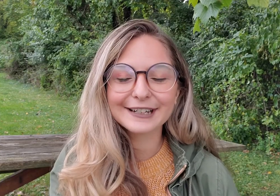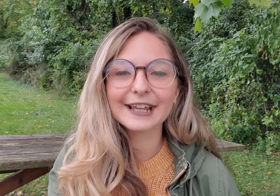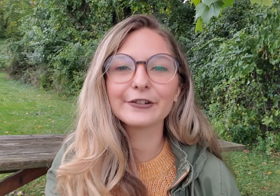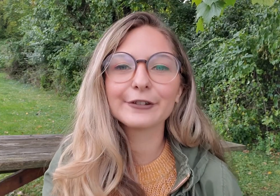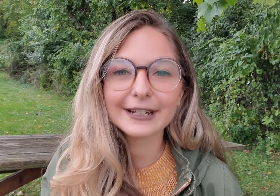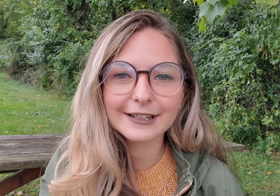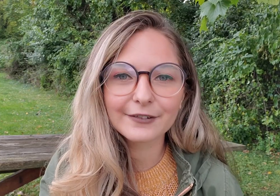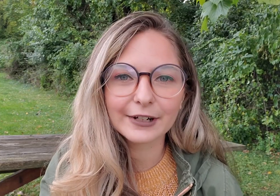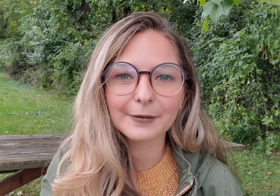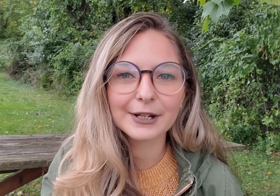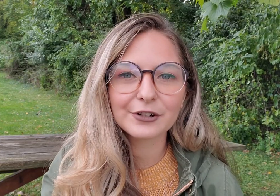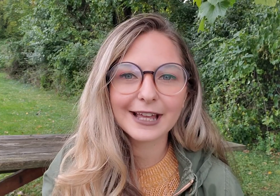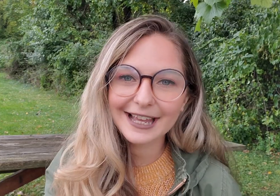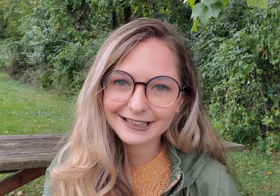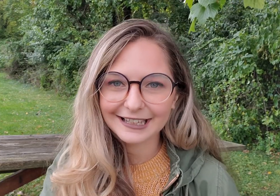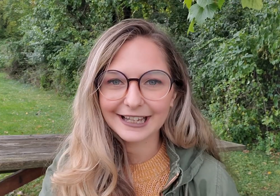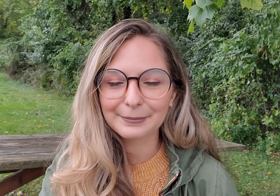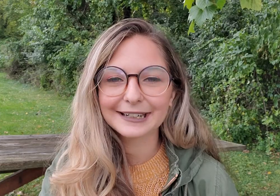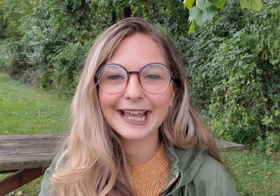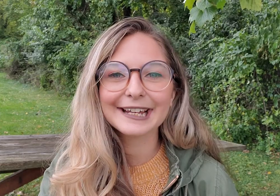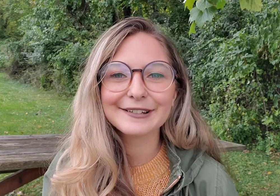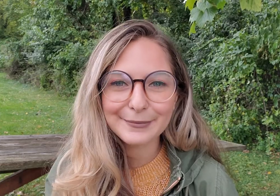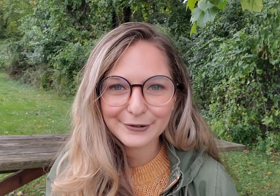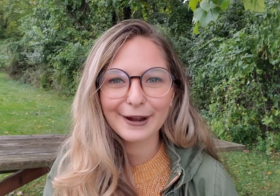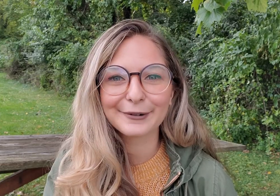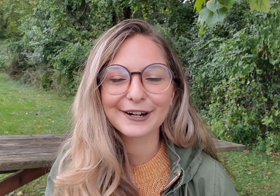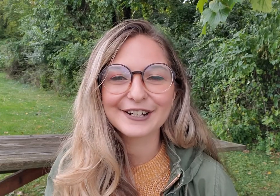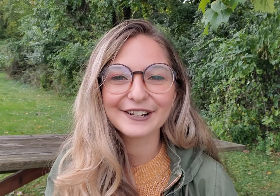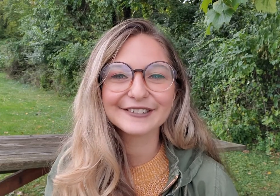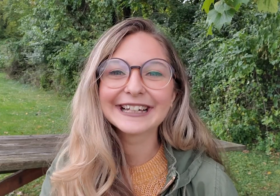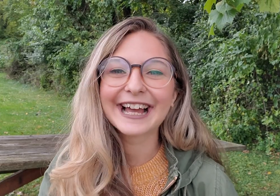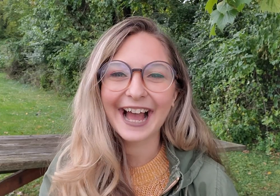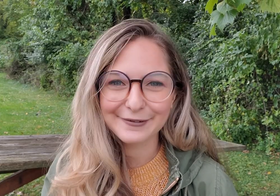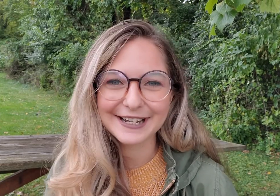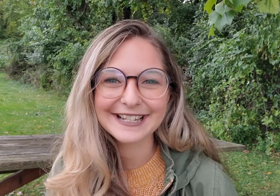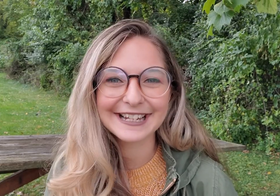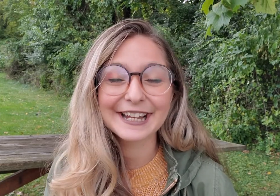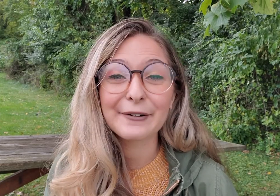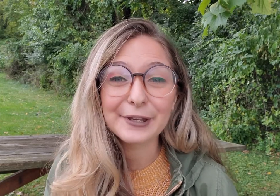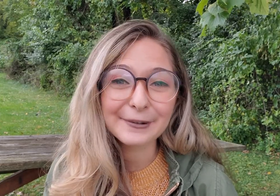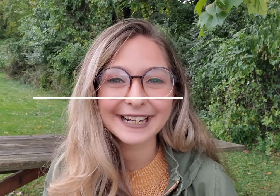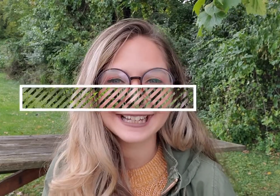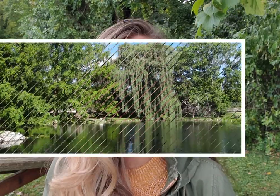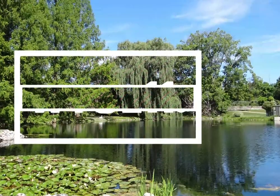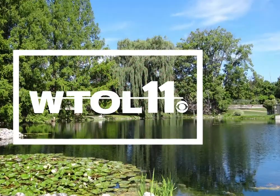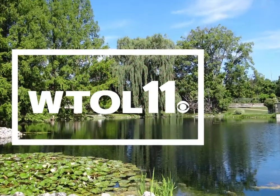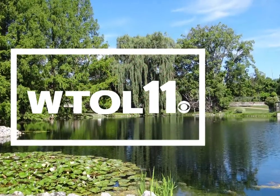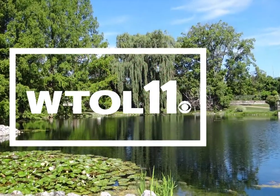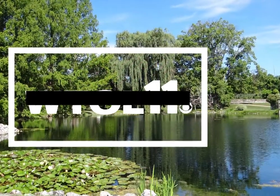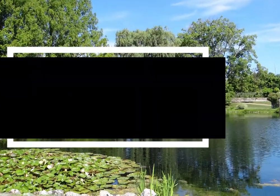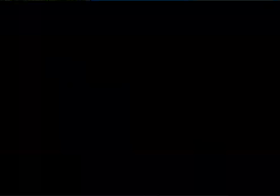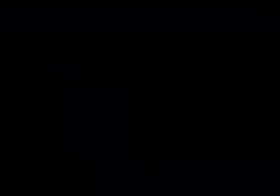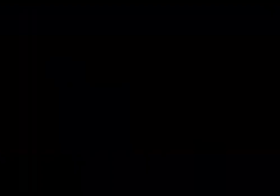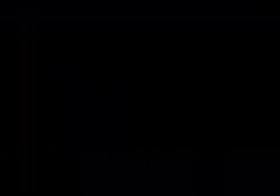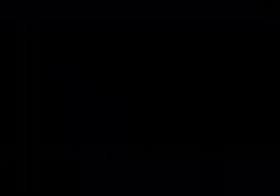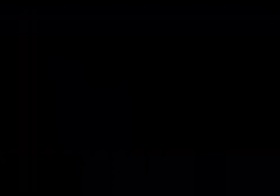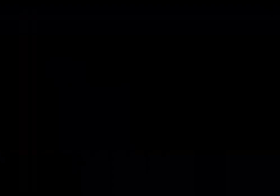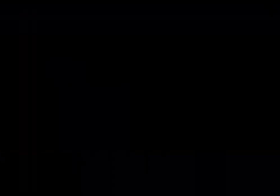for you today. If you like this video, make sure you hit that like button and you subscribe to our channel. I'm Jensen, and now you are in the loop.